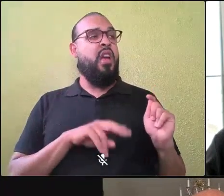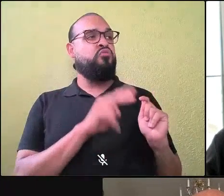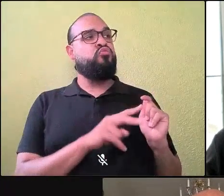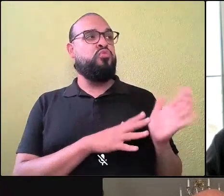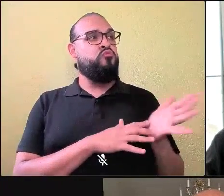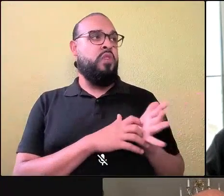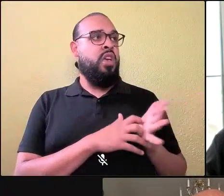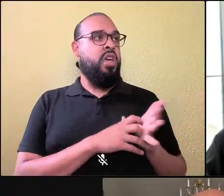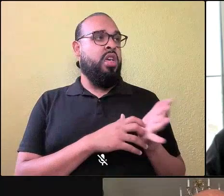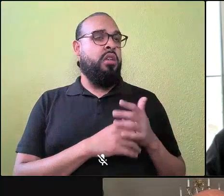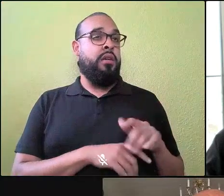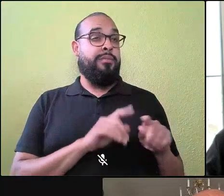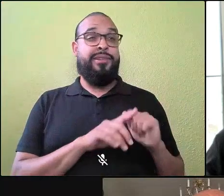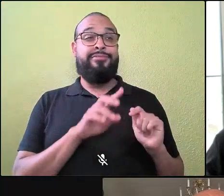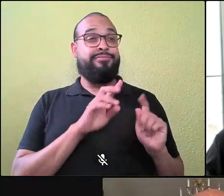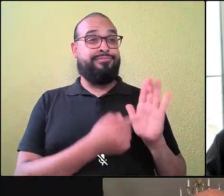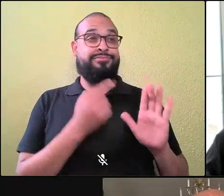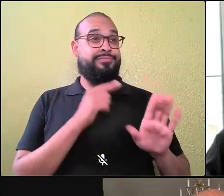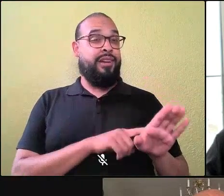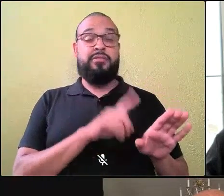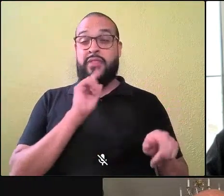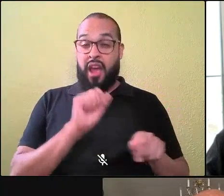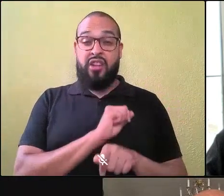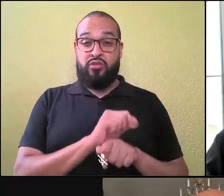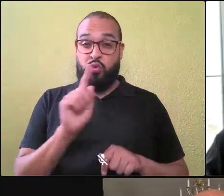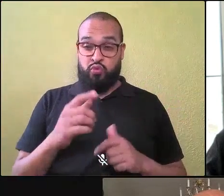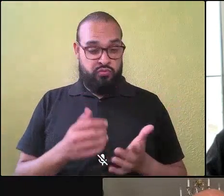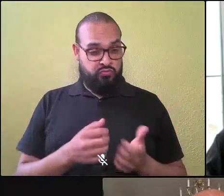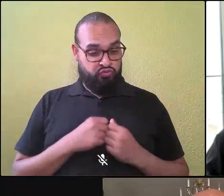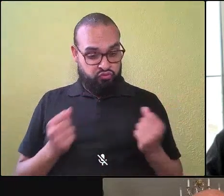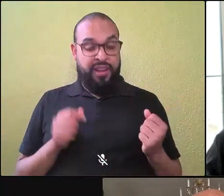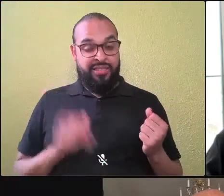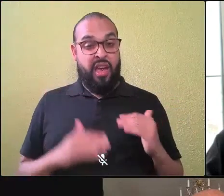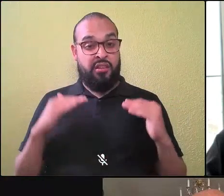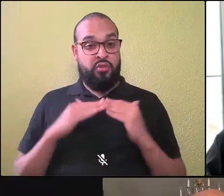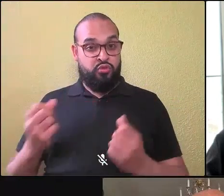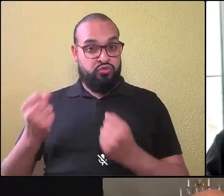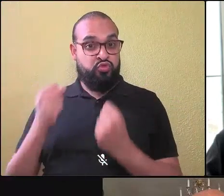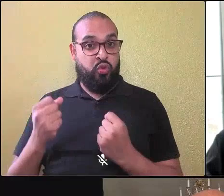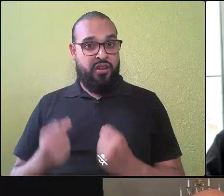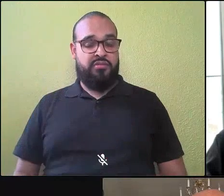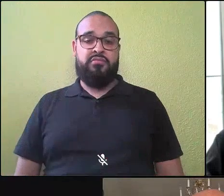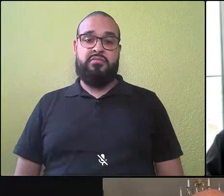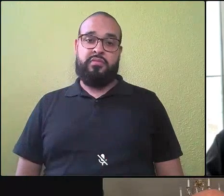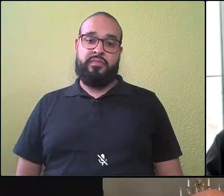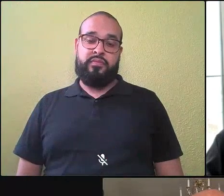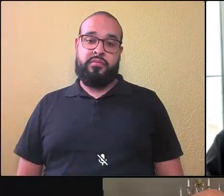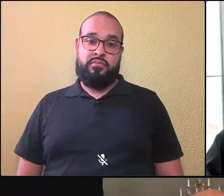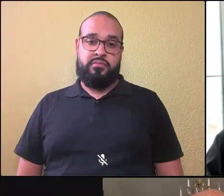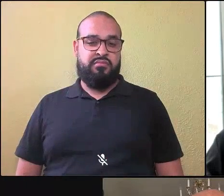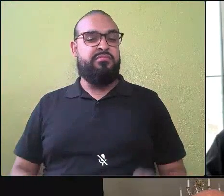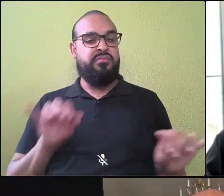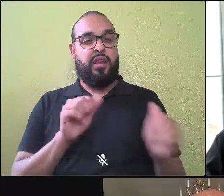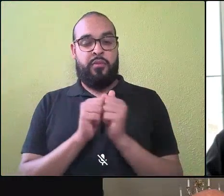holding myself to the same standard that I hold our founders to. So, for example, when we asked them about their morale professionally and personally, we do the same thing with our team.